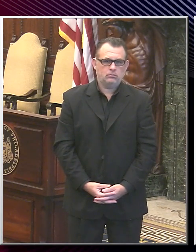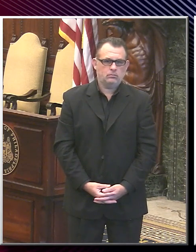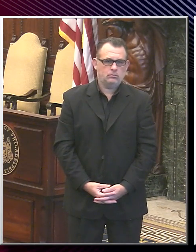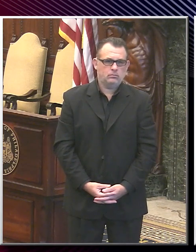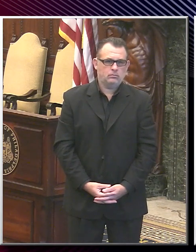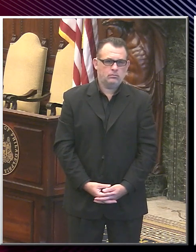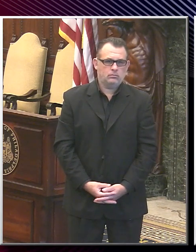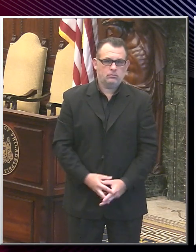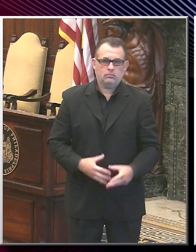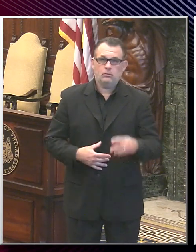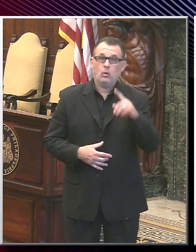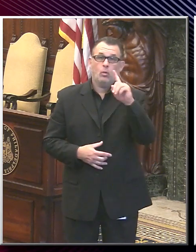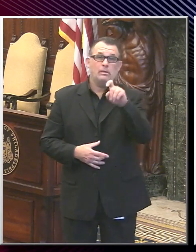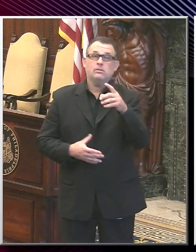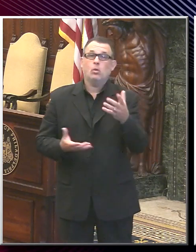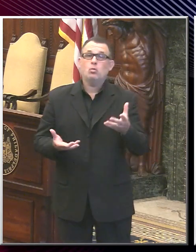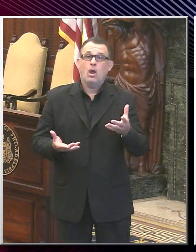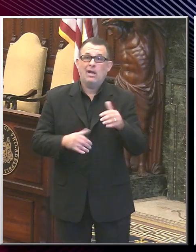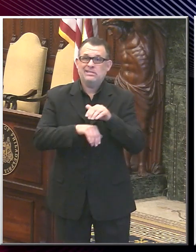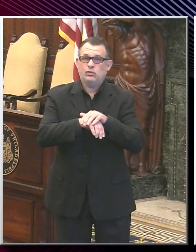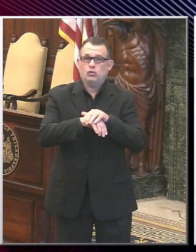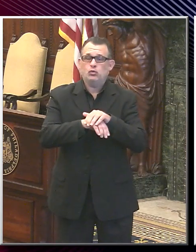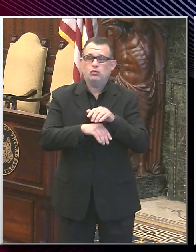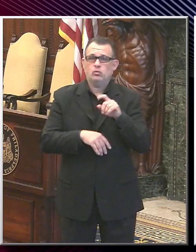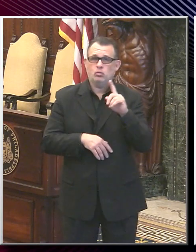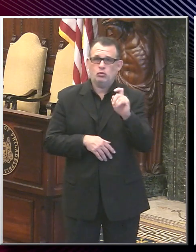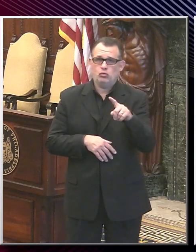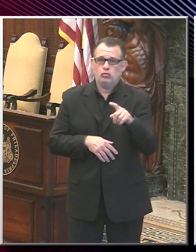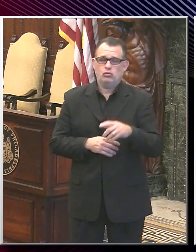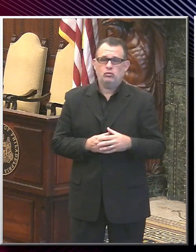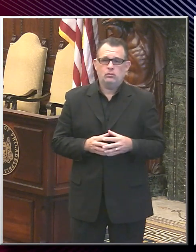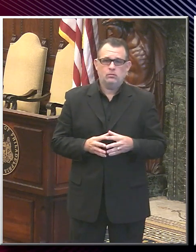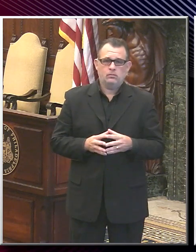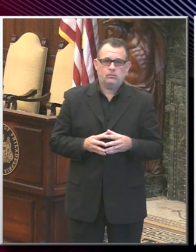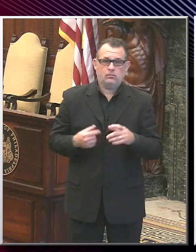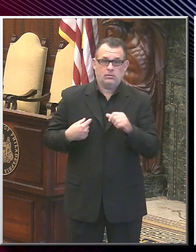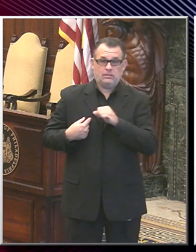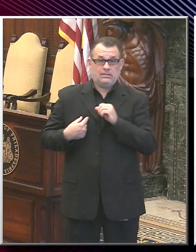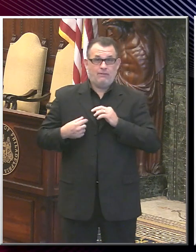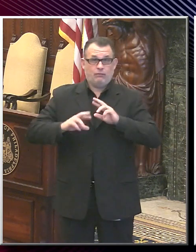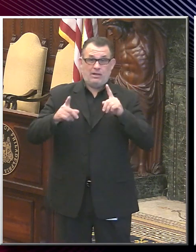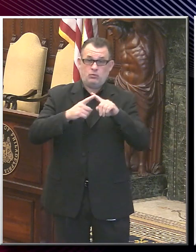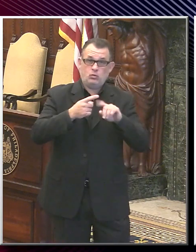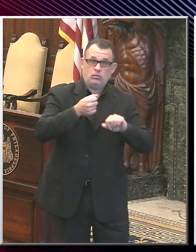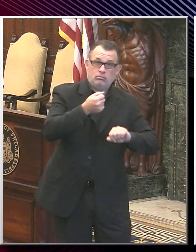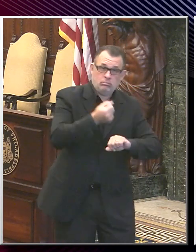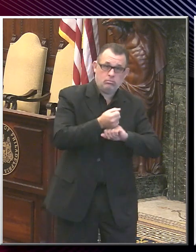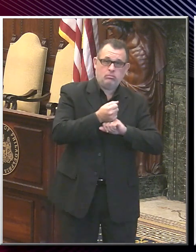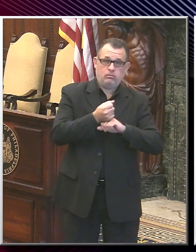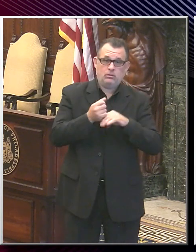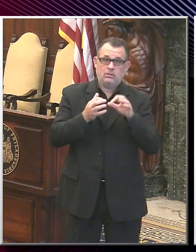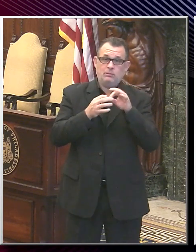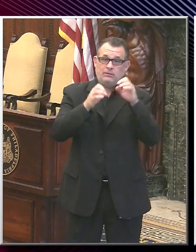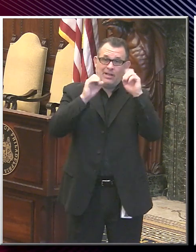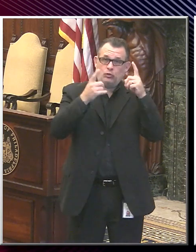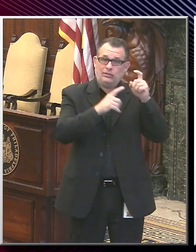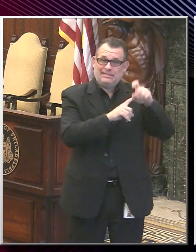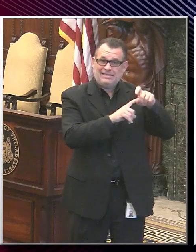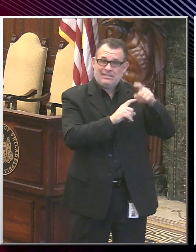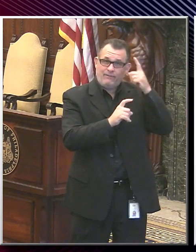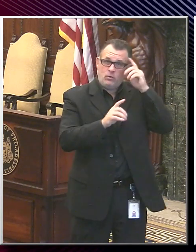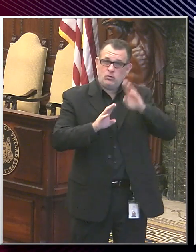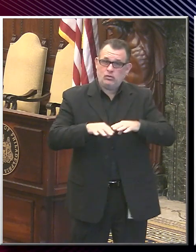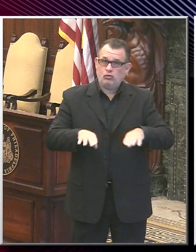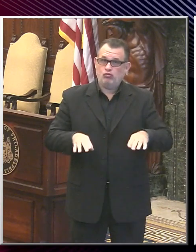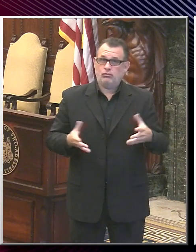So the question was, are there going to be personnel that are prepared to support any special education needs of the children? And